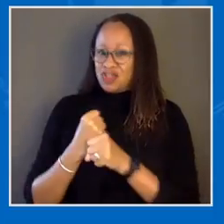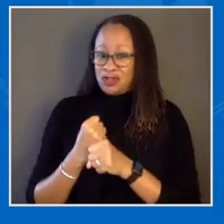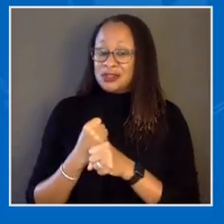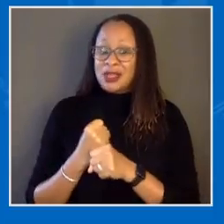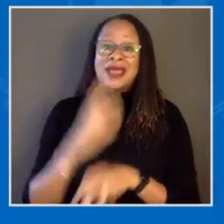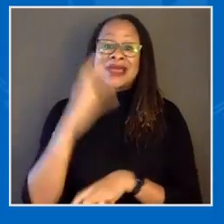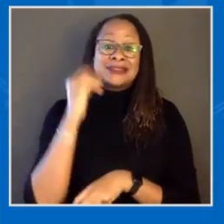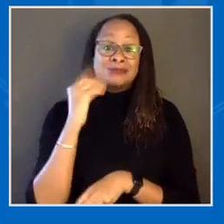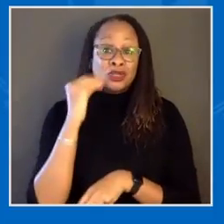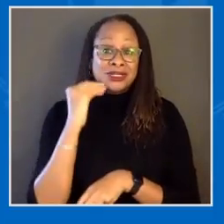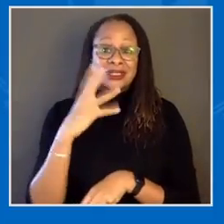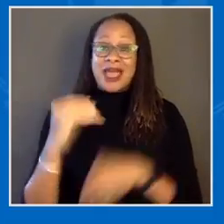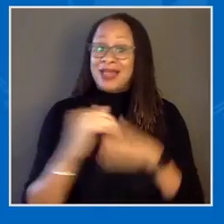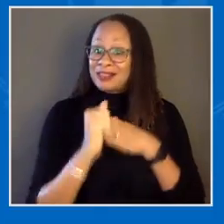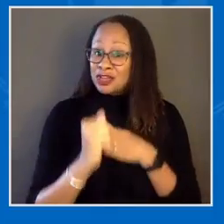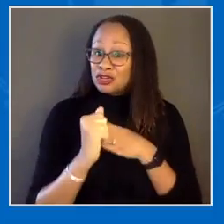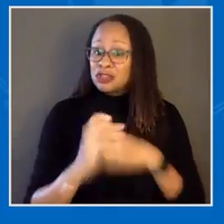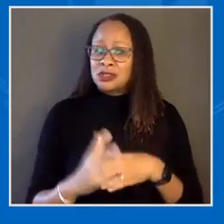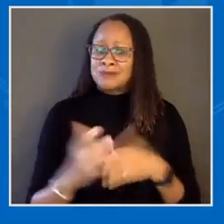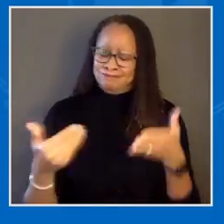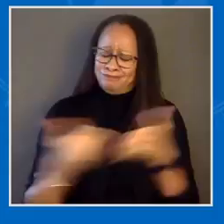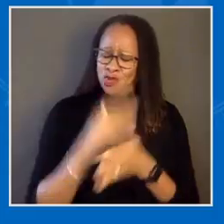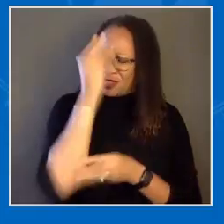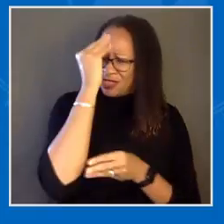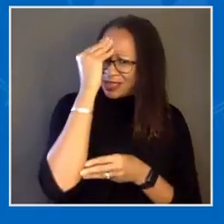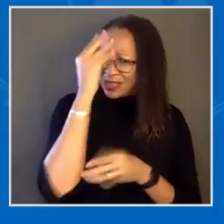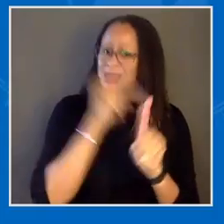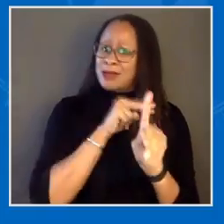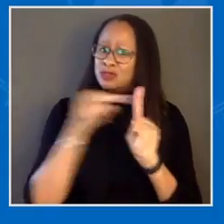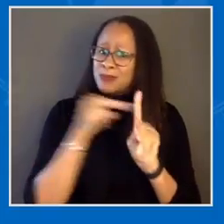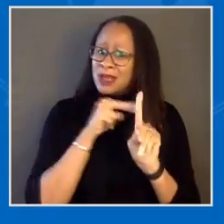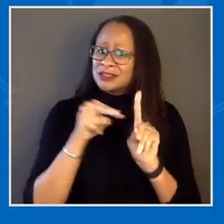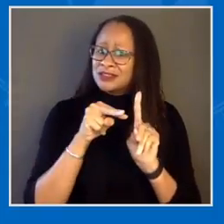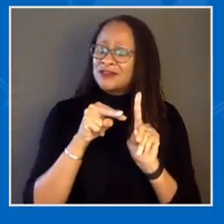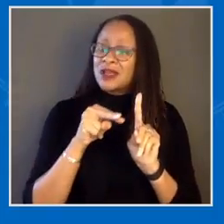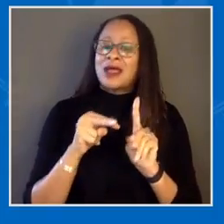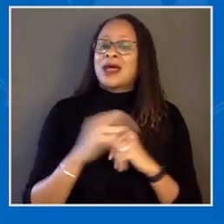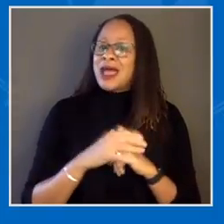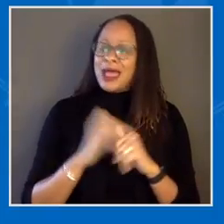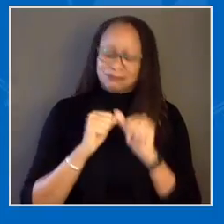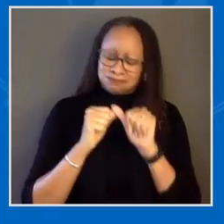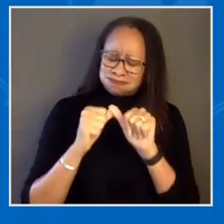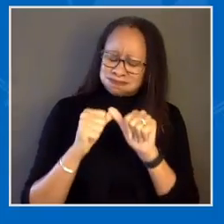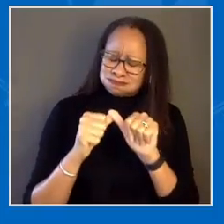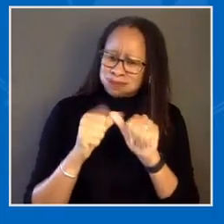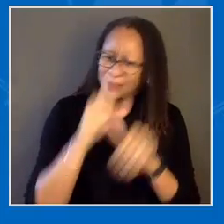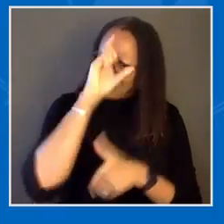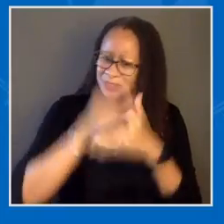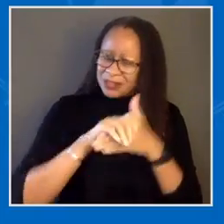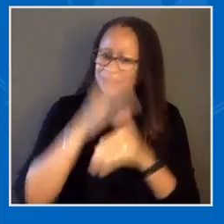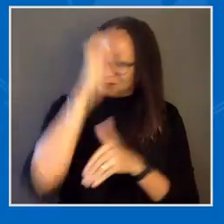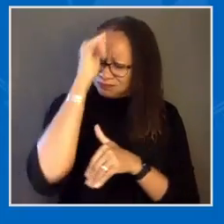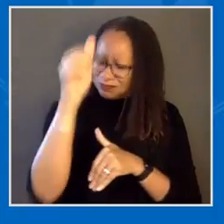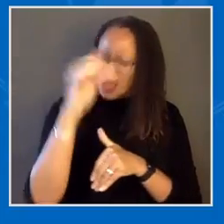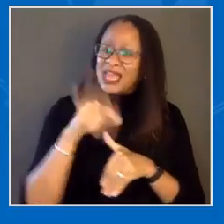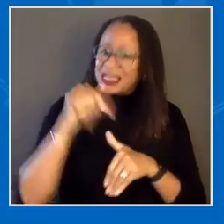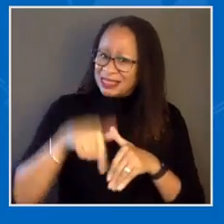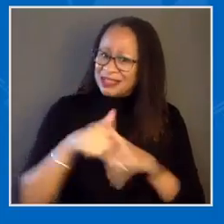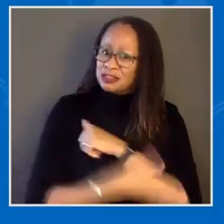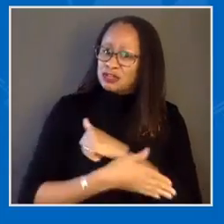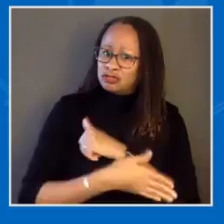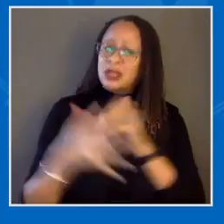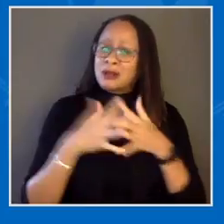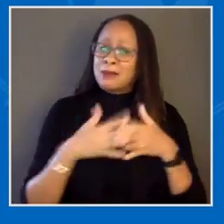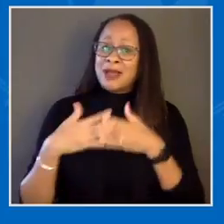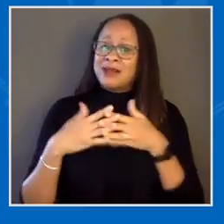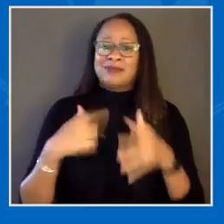leadership, fresh thinking and perspective, and an unrelenting belief in the promise of America. I've long